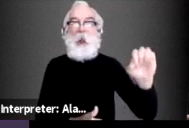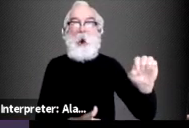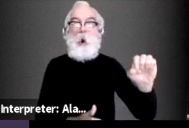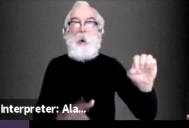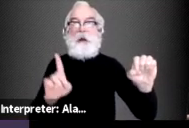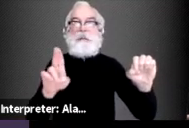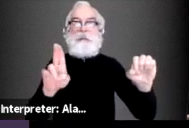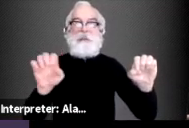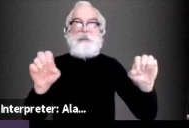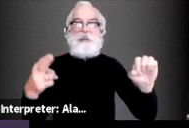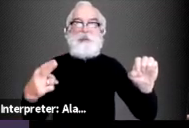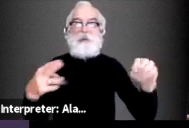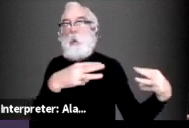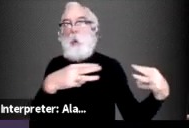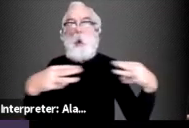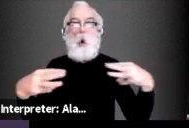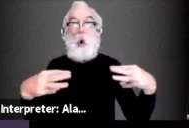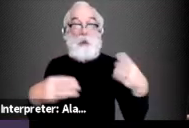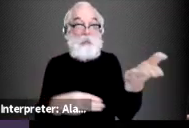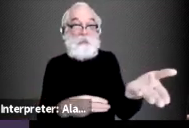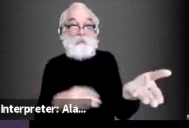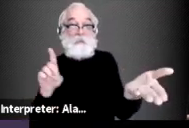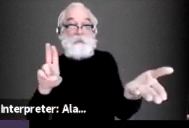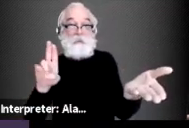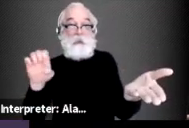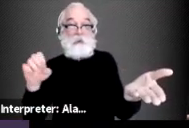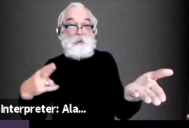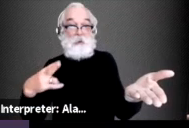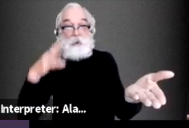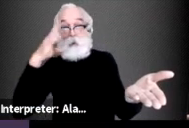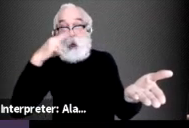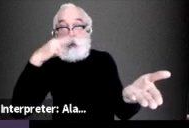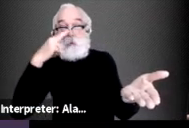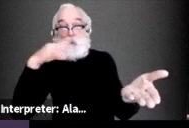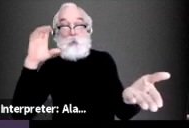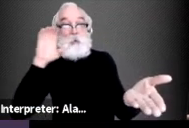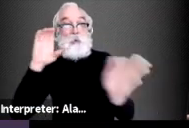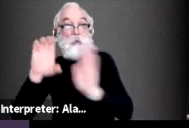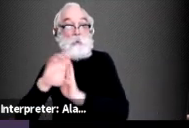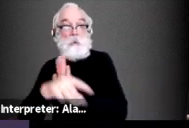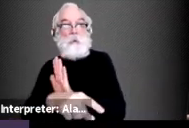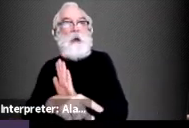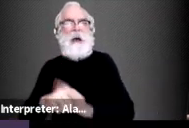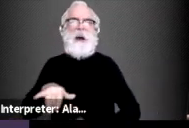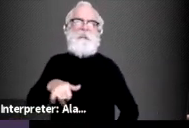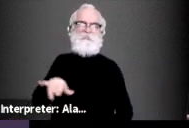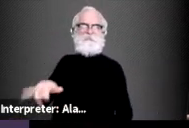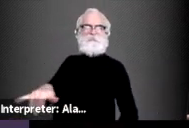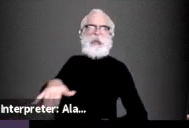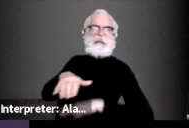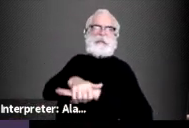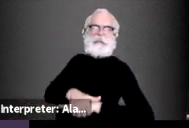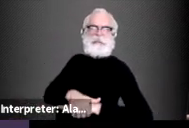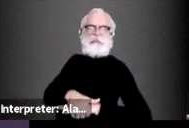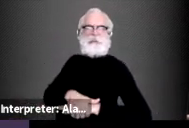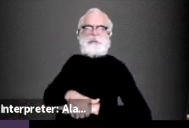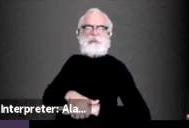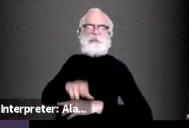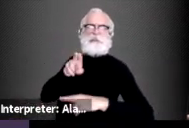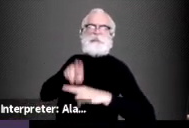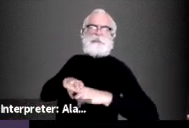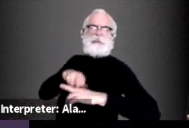In this Dutch cartoon, a fat Englishman sits on a table suspended by a chain to the horn of a